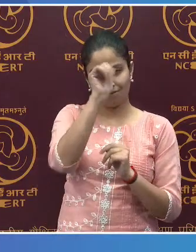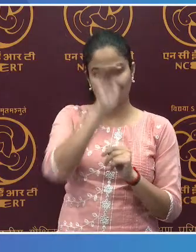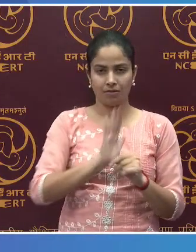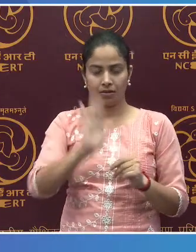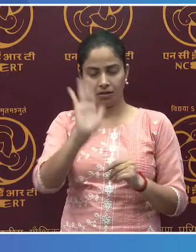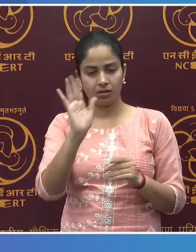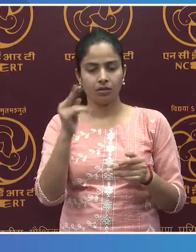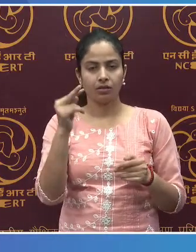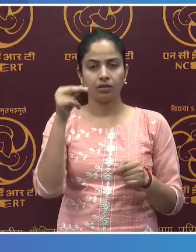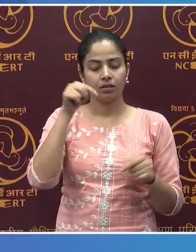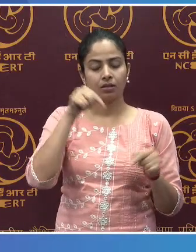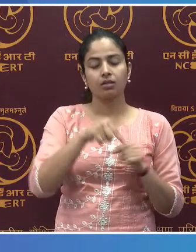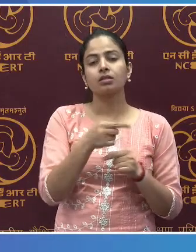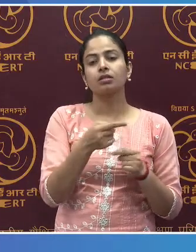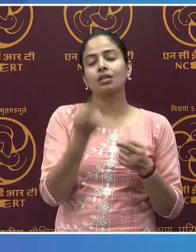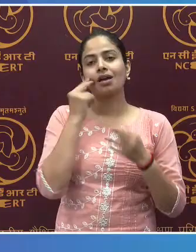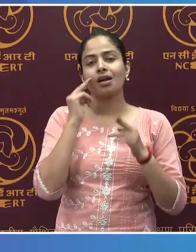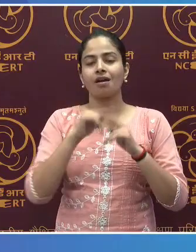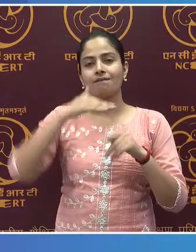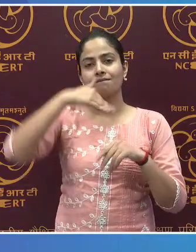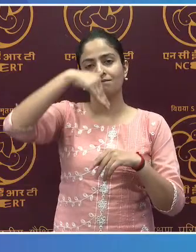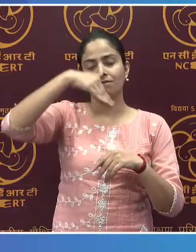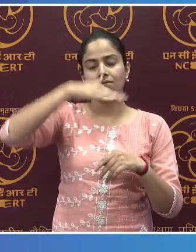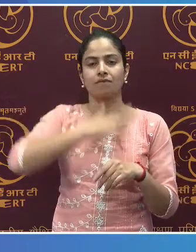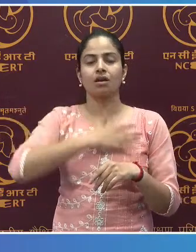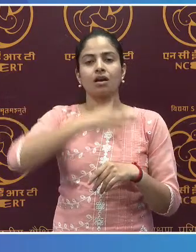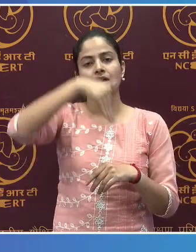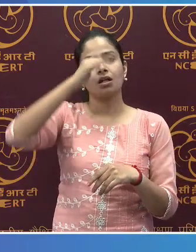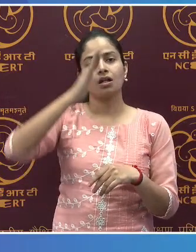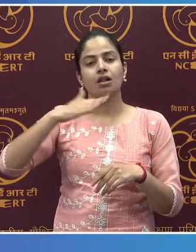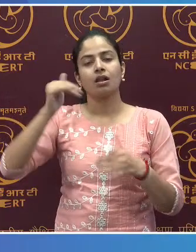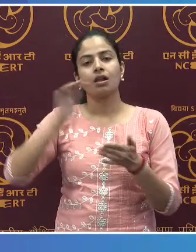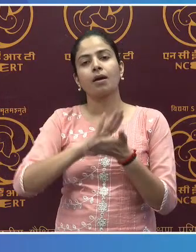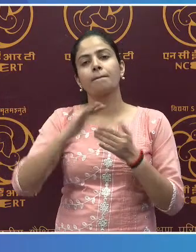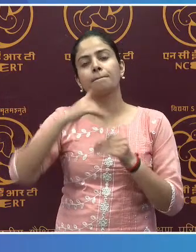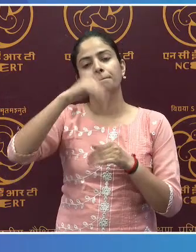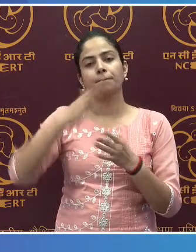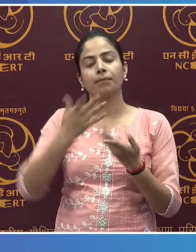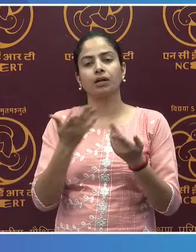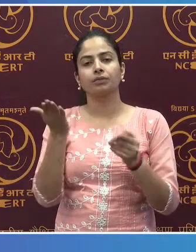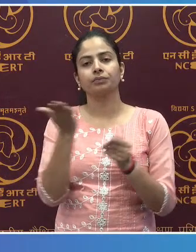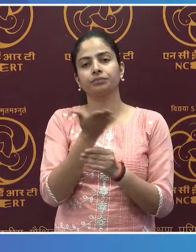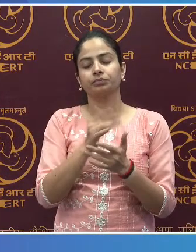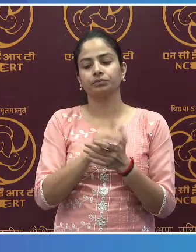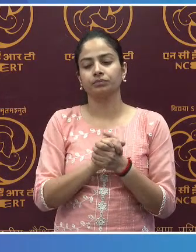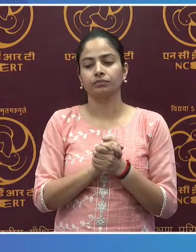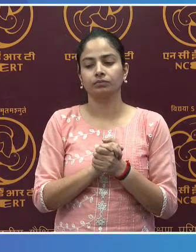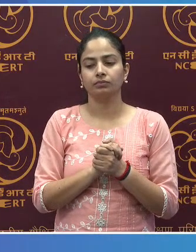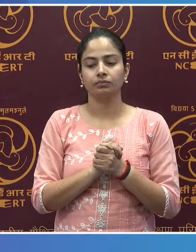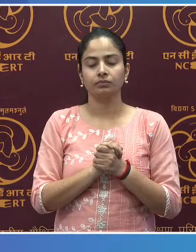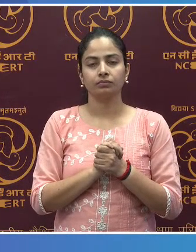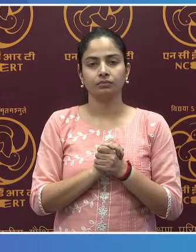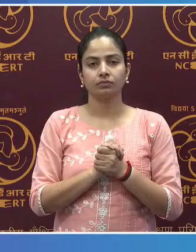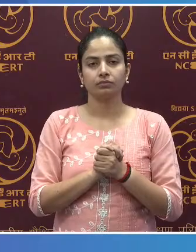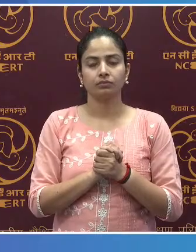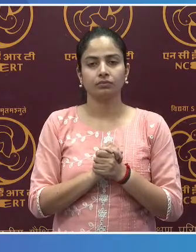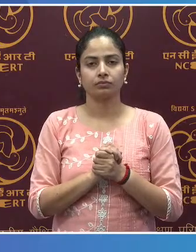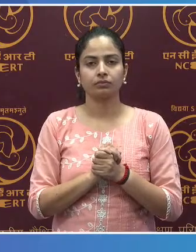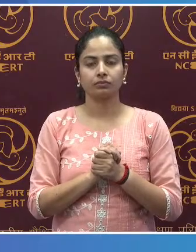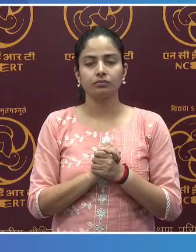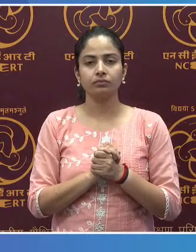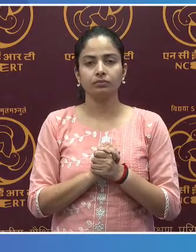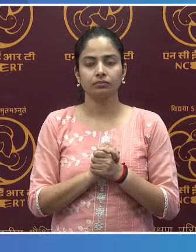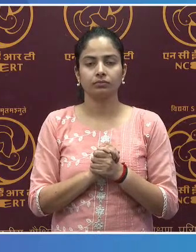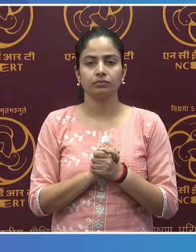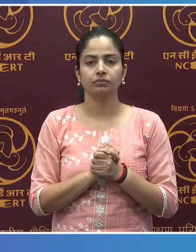like if the Himalayan didn't exist? Write a short note or sketch on the drawing or express to your imagination. That really gives